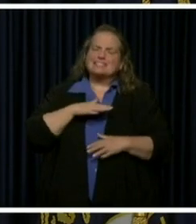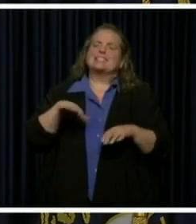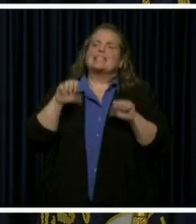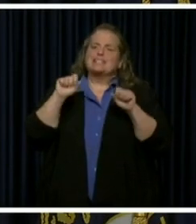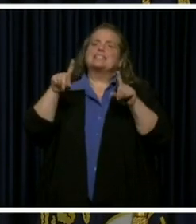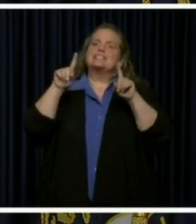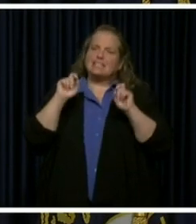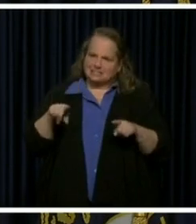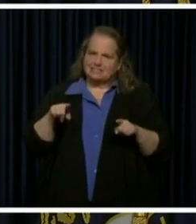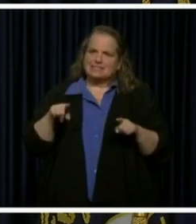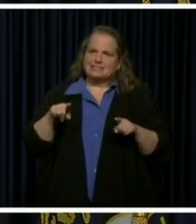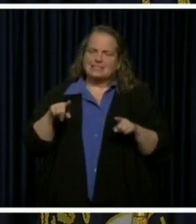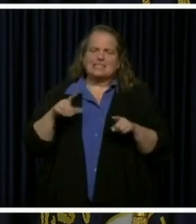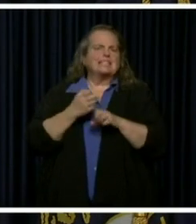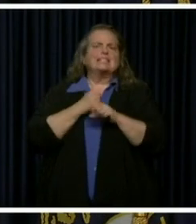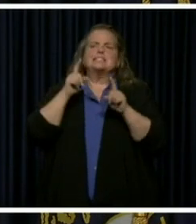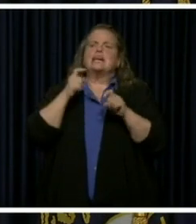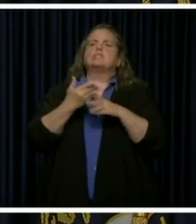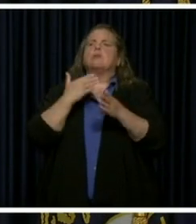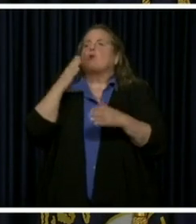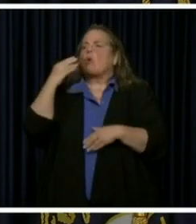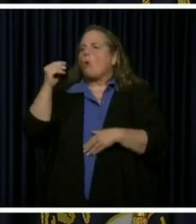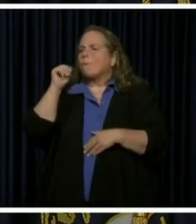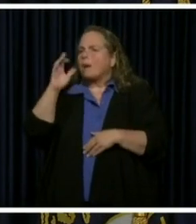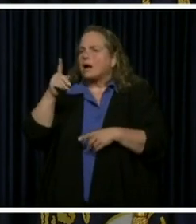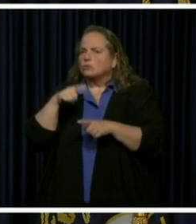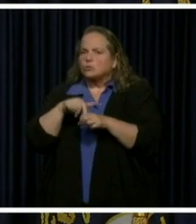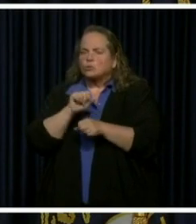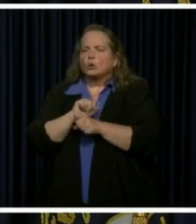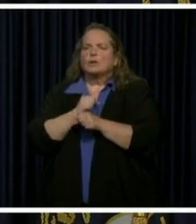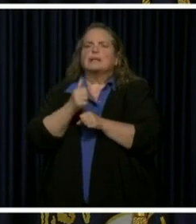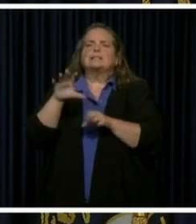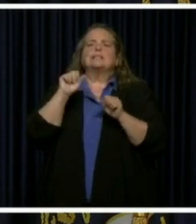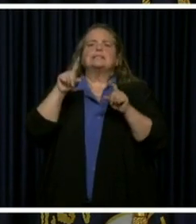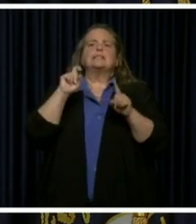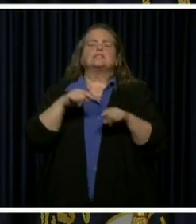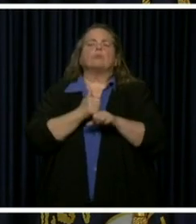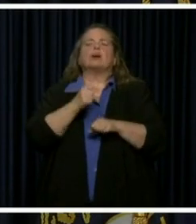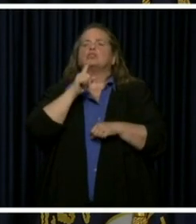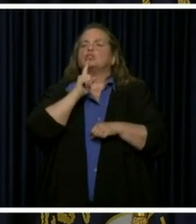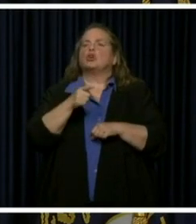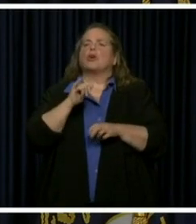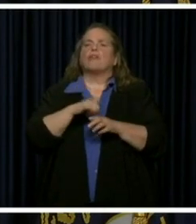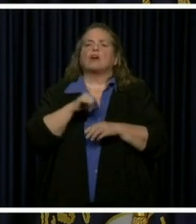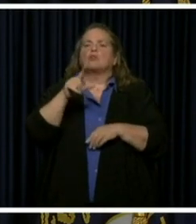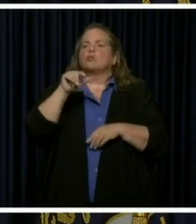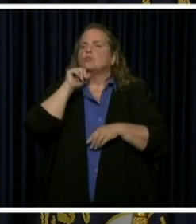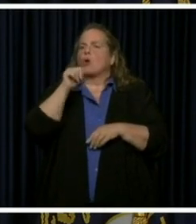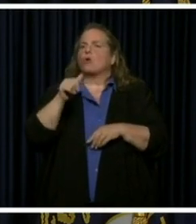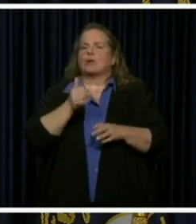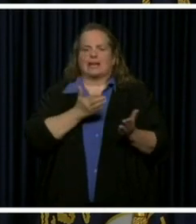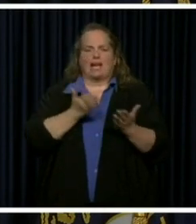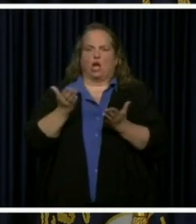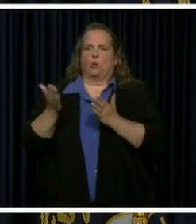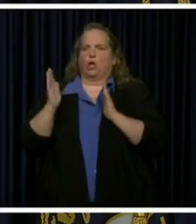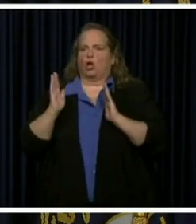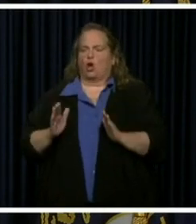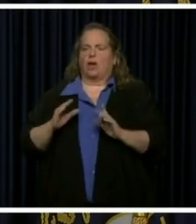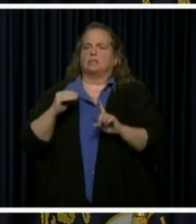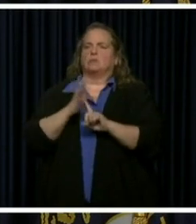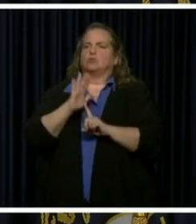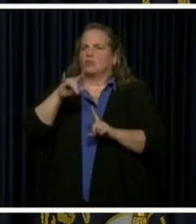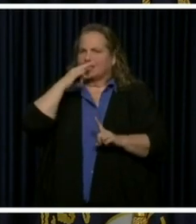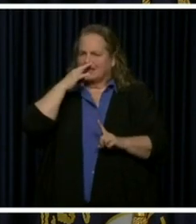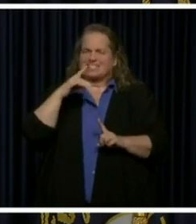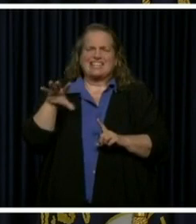tested. Get tested before you go back to work. Get tested to make sure that you're not, you don't have it and potentially exposing your kids.